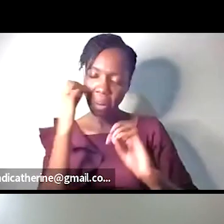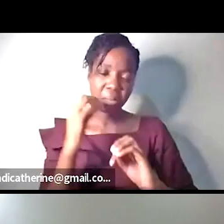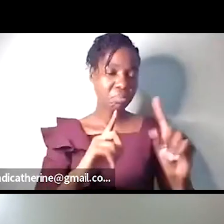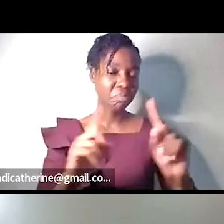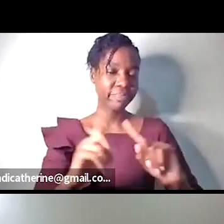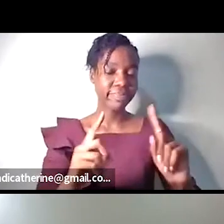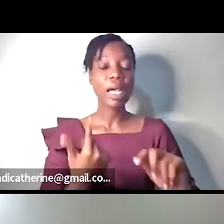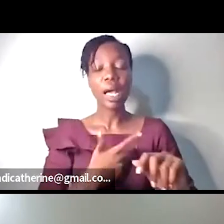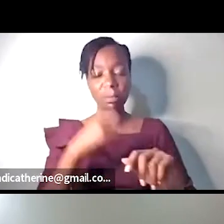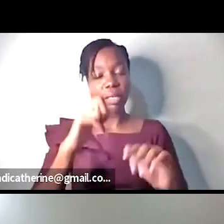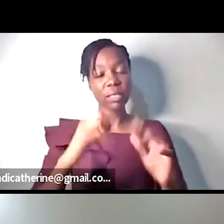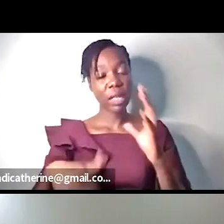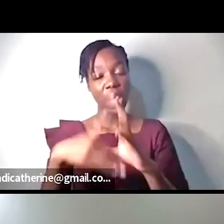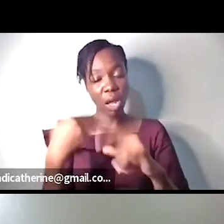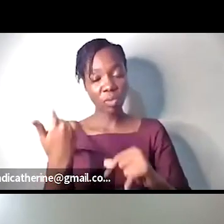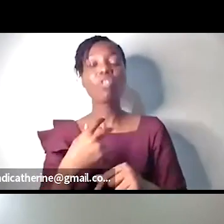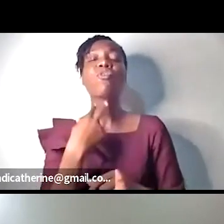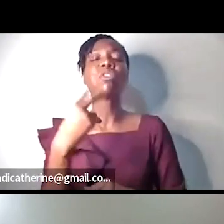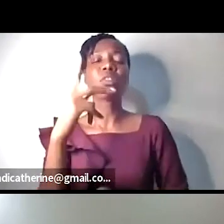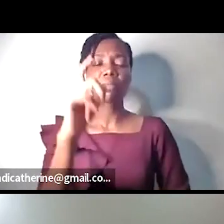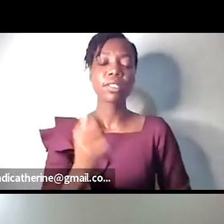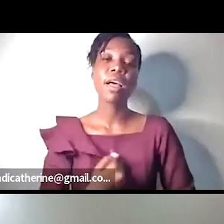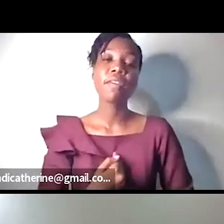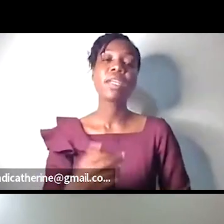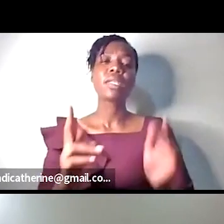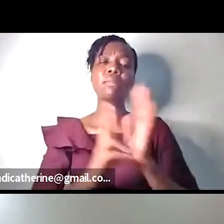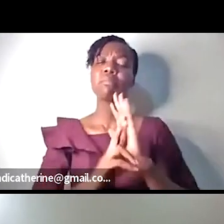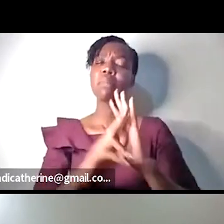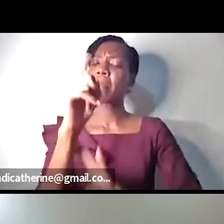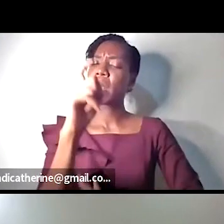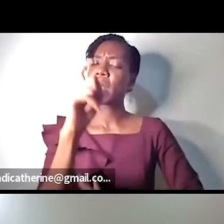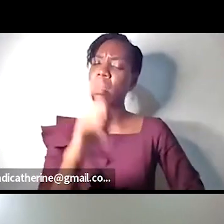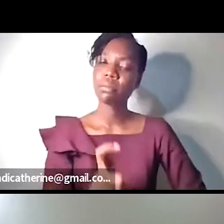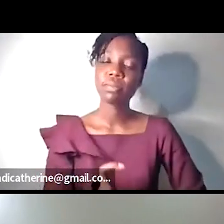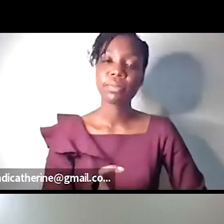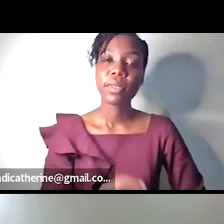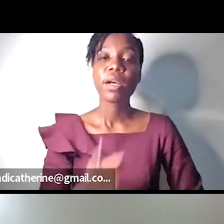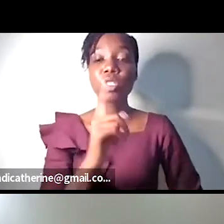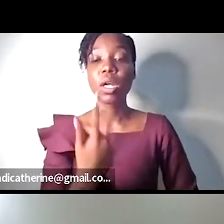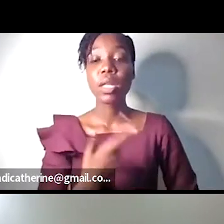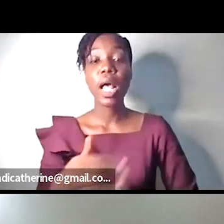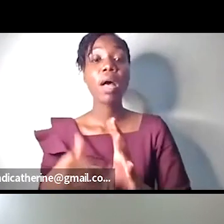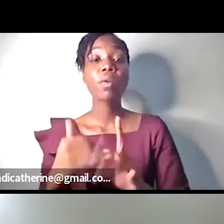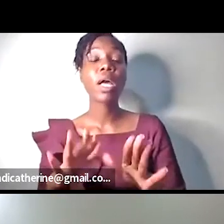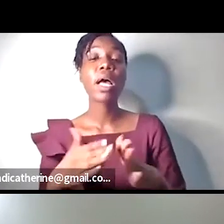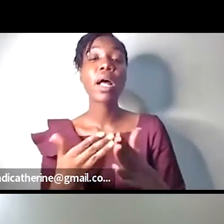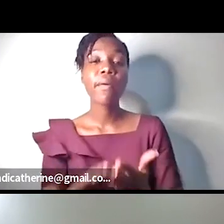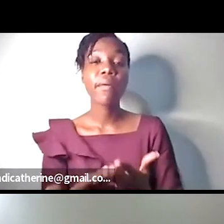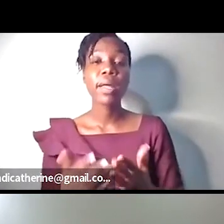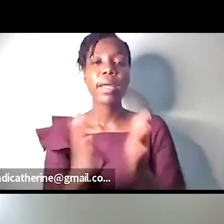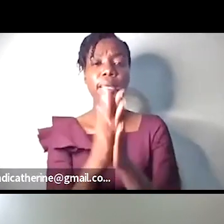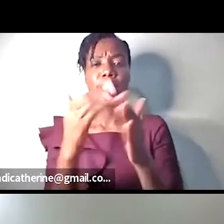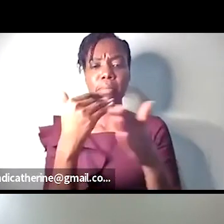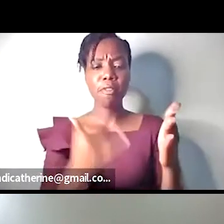We shall have a voice. We shall be represented. How do we come out? And probably before I go any further,